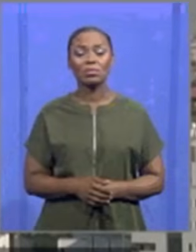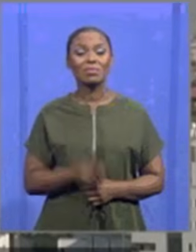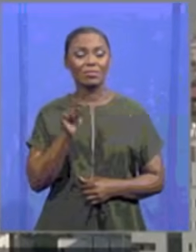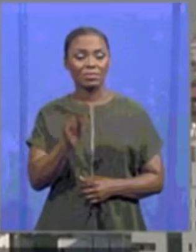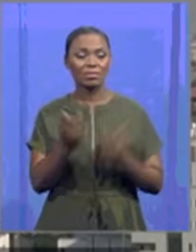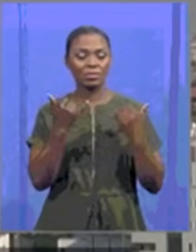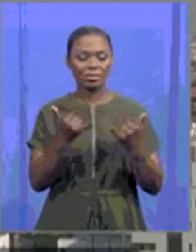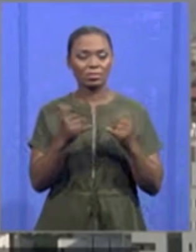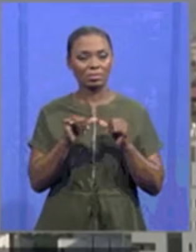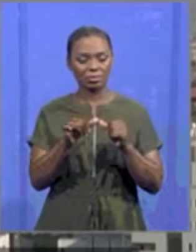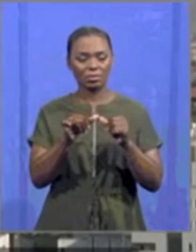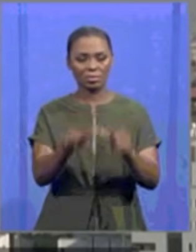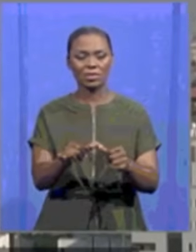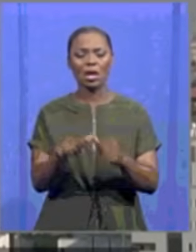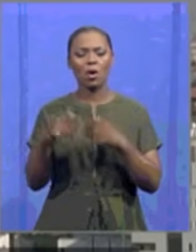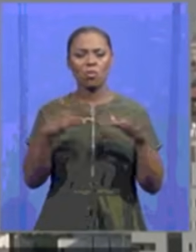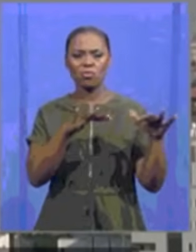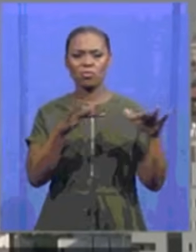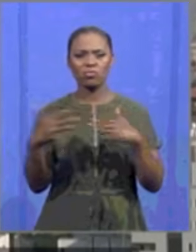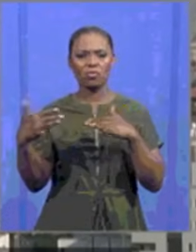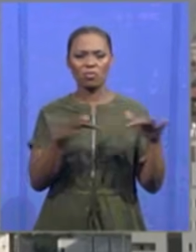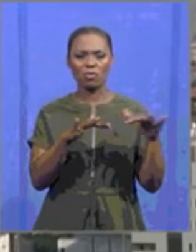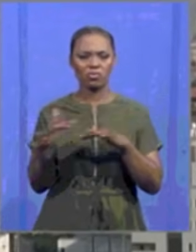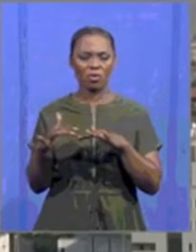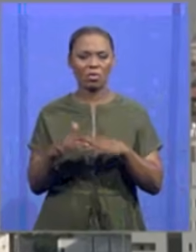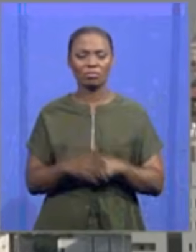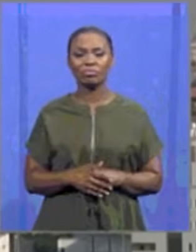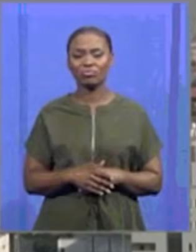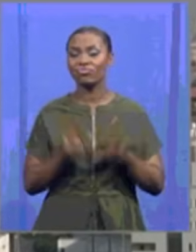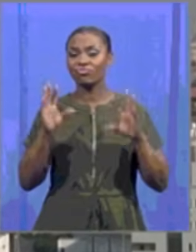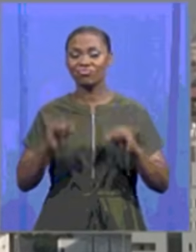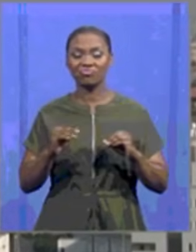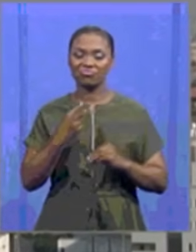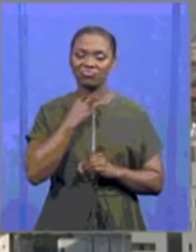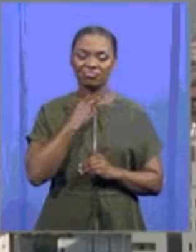ge go se lehlakore lefe leo le bontšhago go ikana le go bea marumo fase.